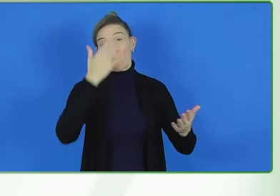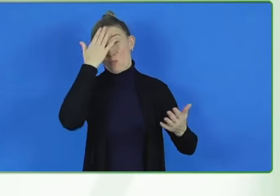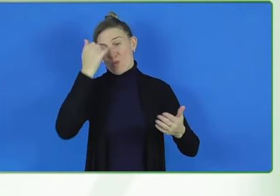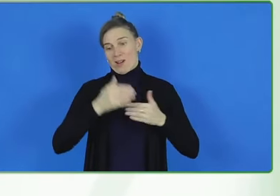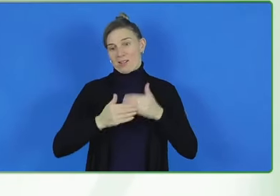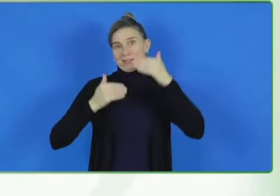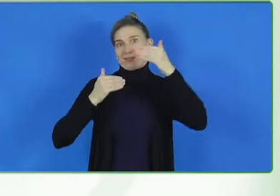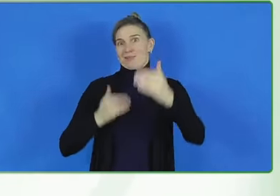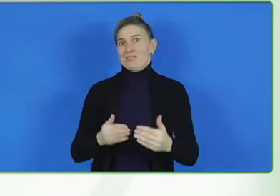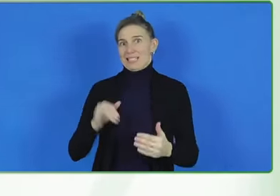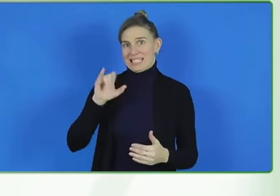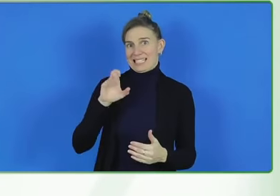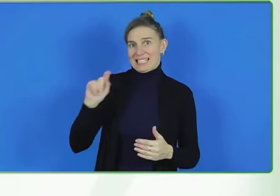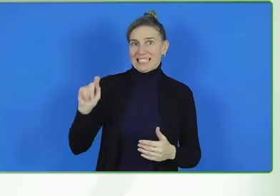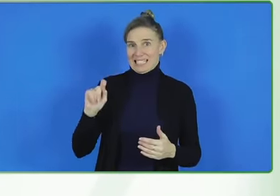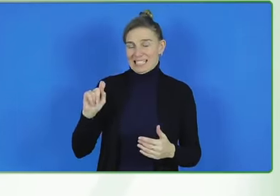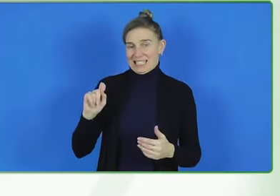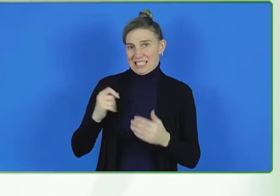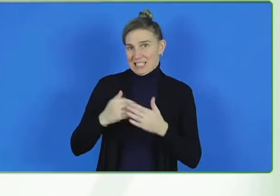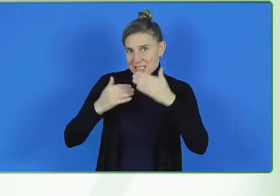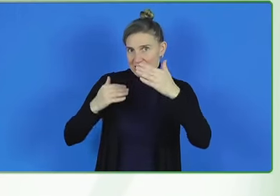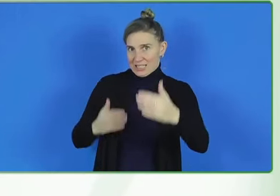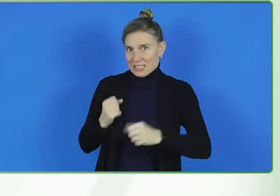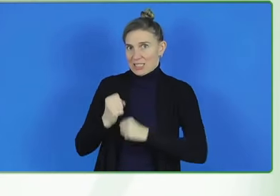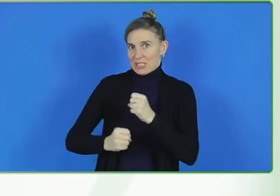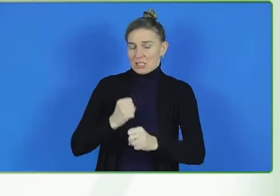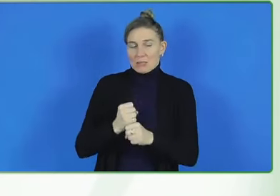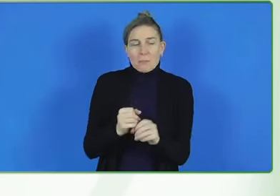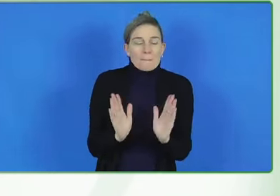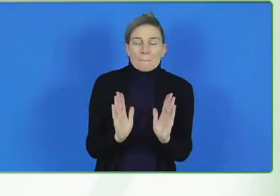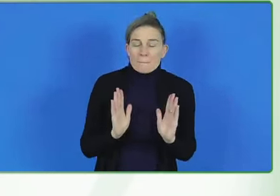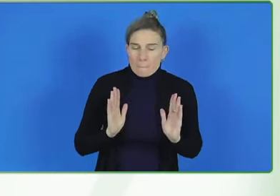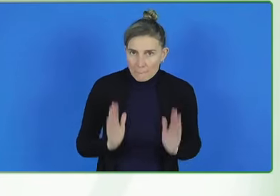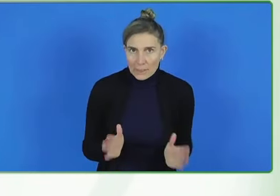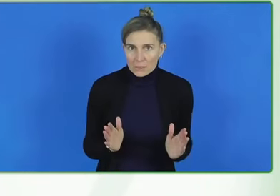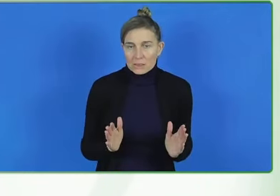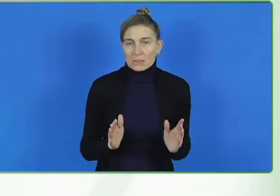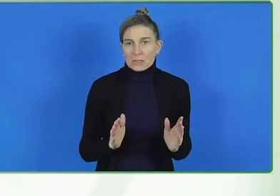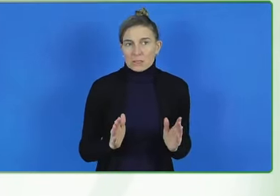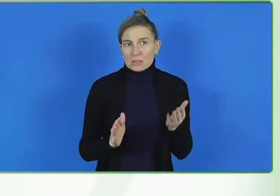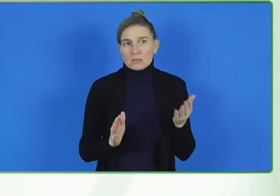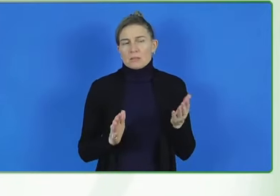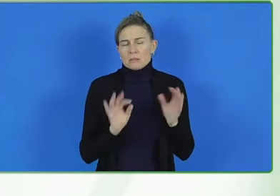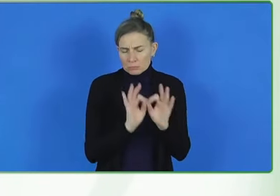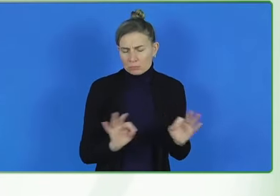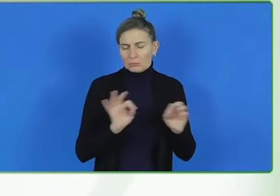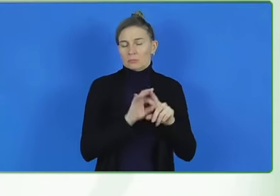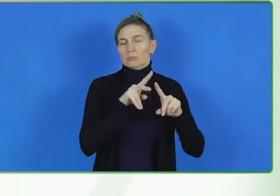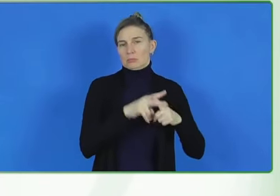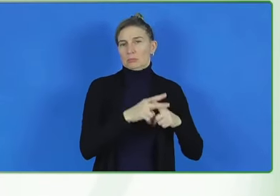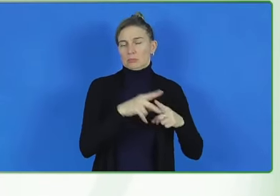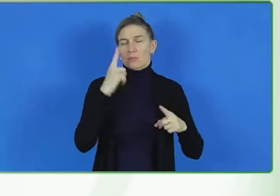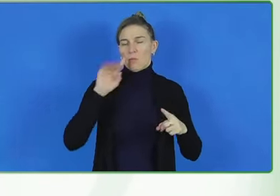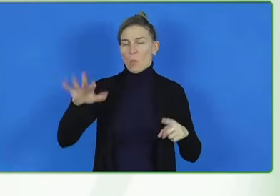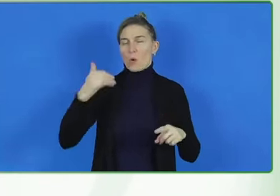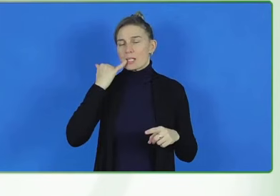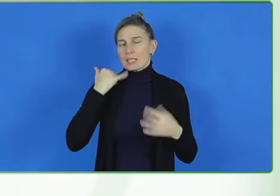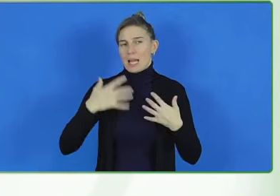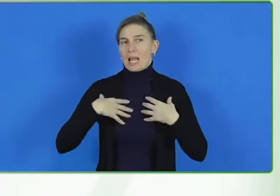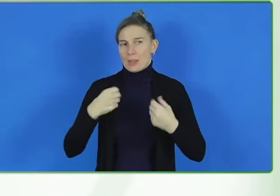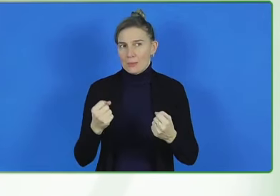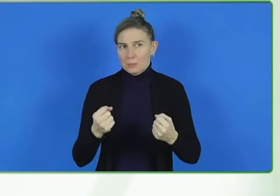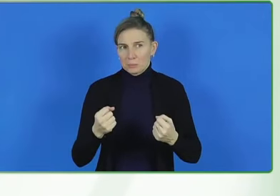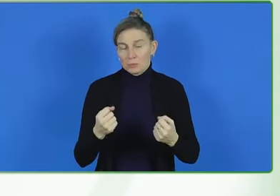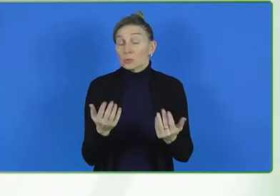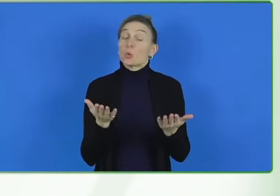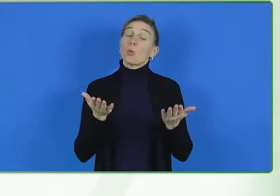information communication technology, is an essential tool now for telehealth area as well. So that's